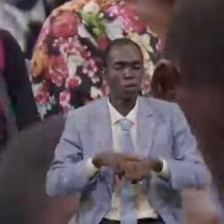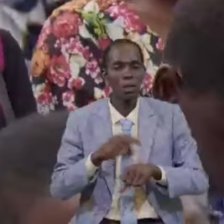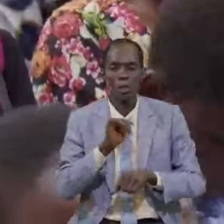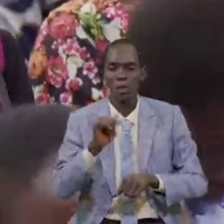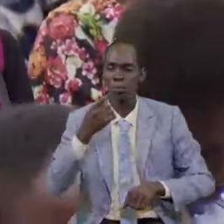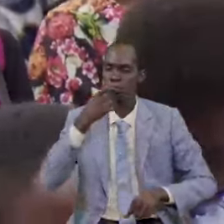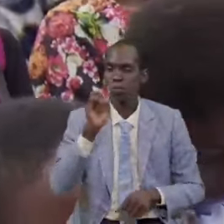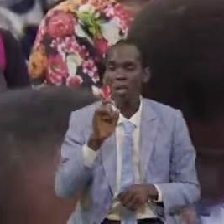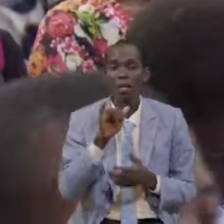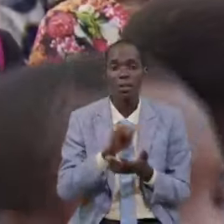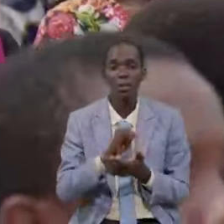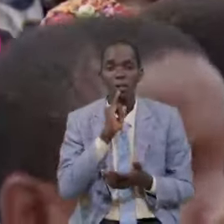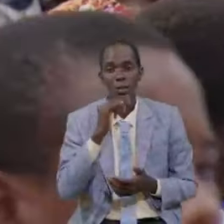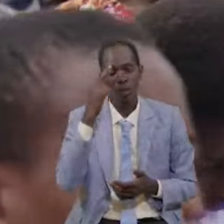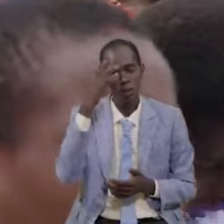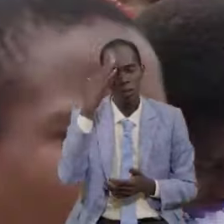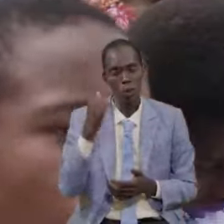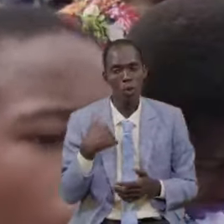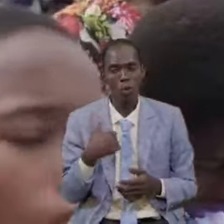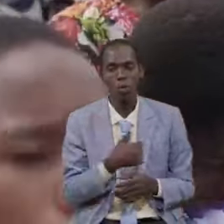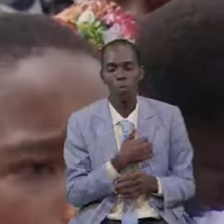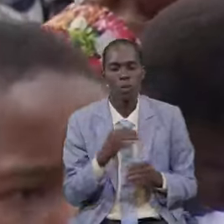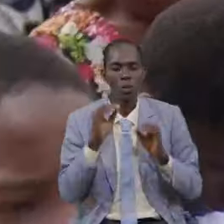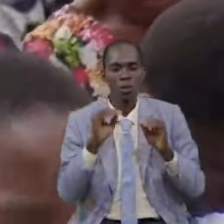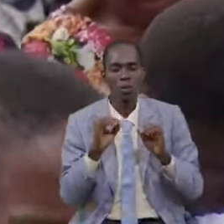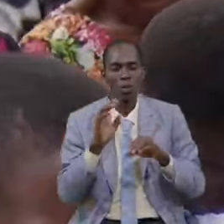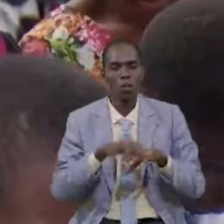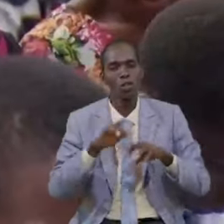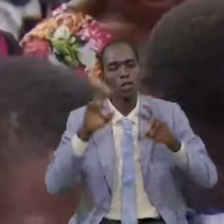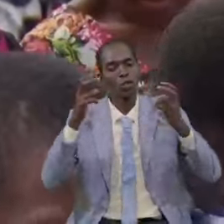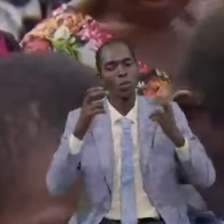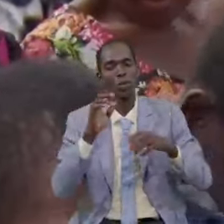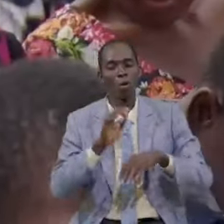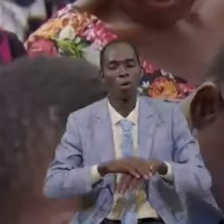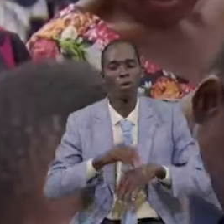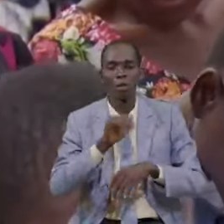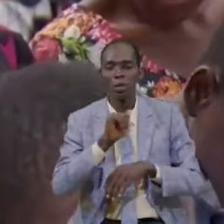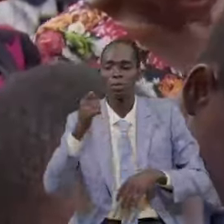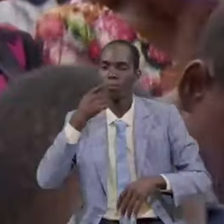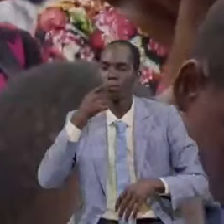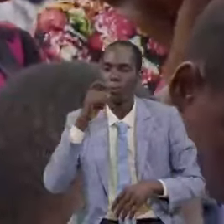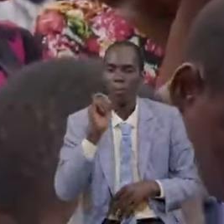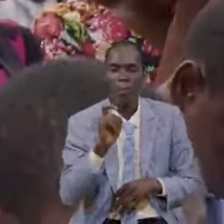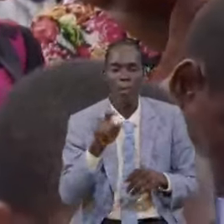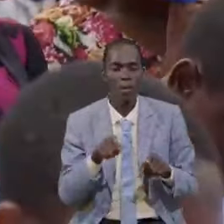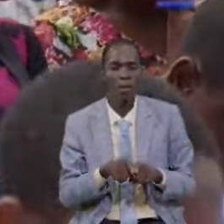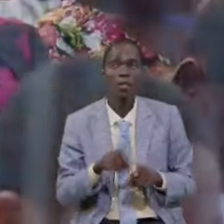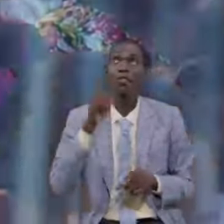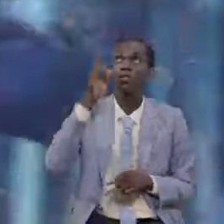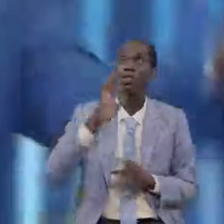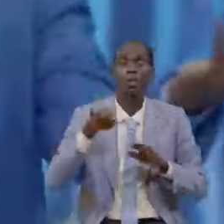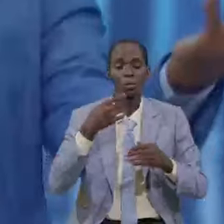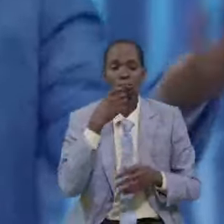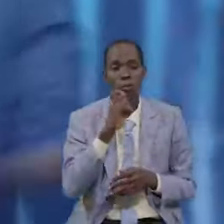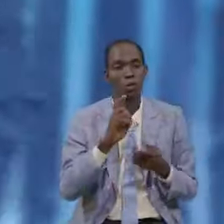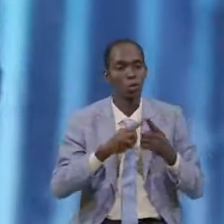calling this today a charge. As he gave charge to Joshua, he gave charge to other people,